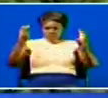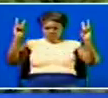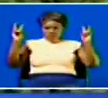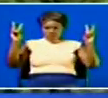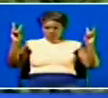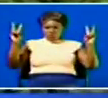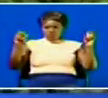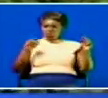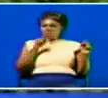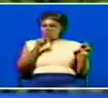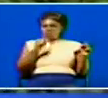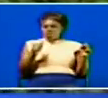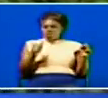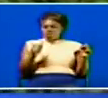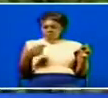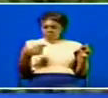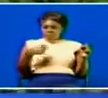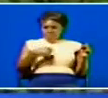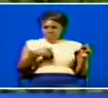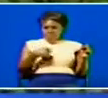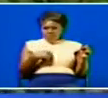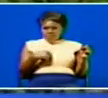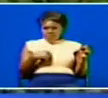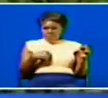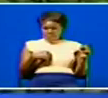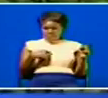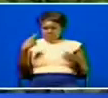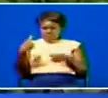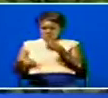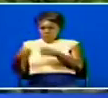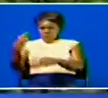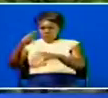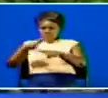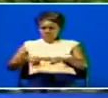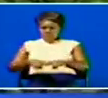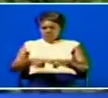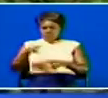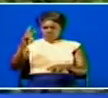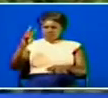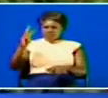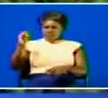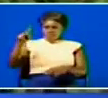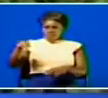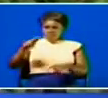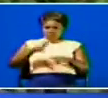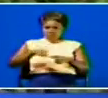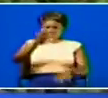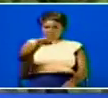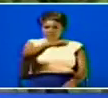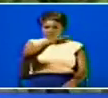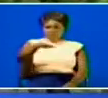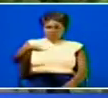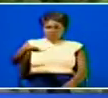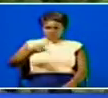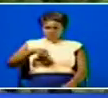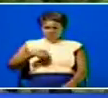not for me to win the seat and become MP to go sit in Parliament.